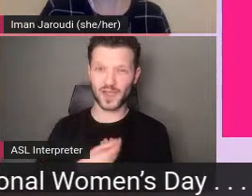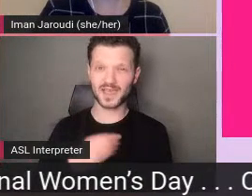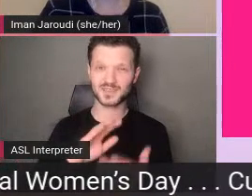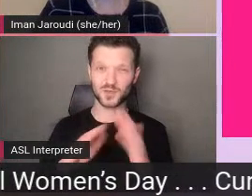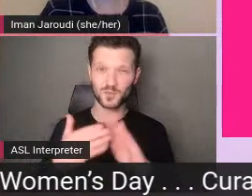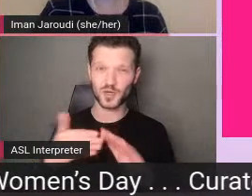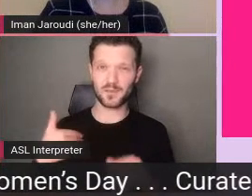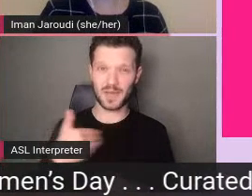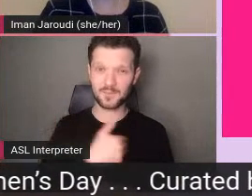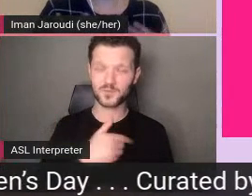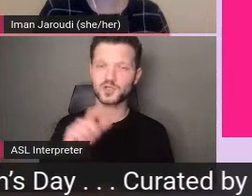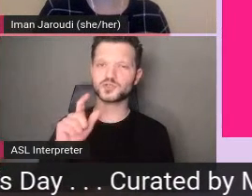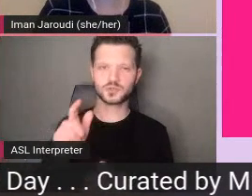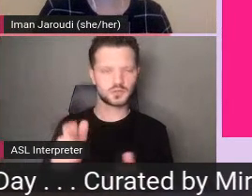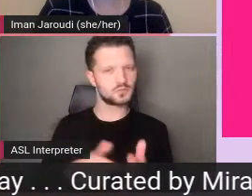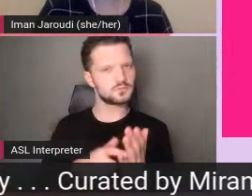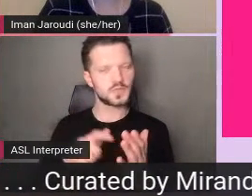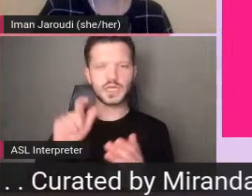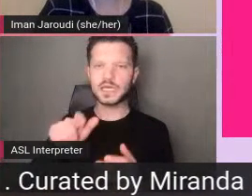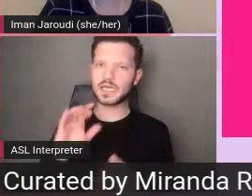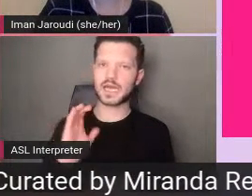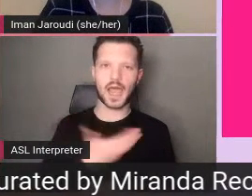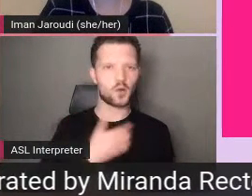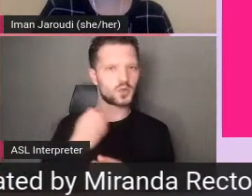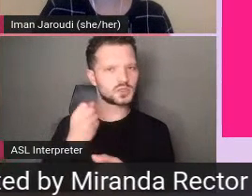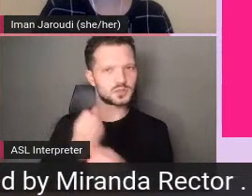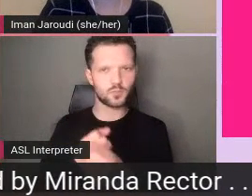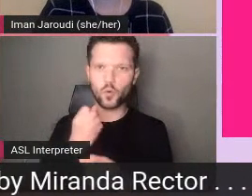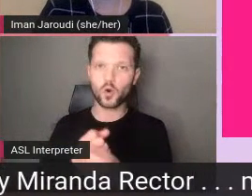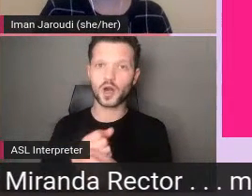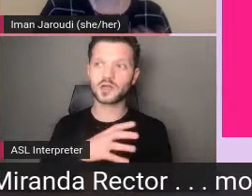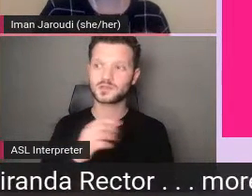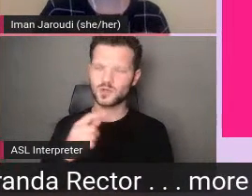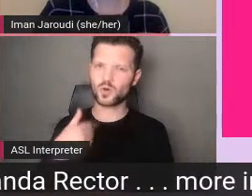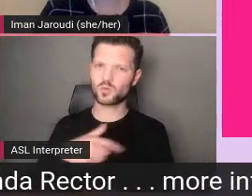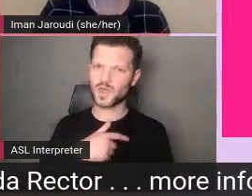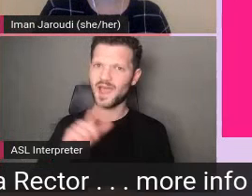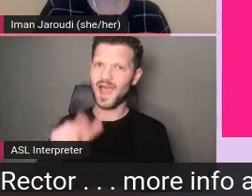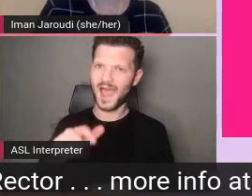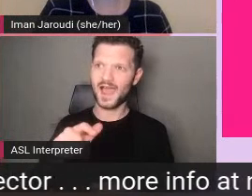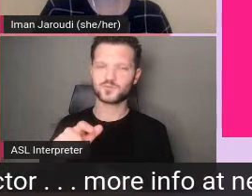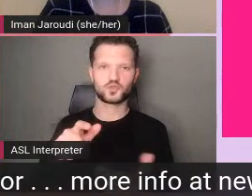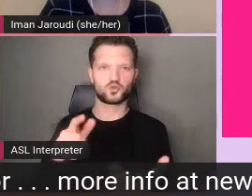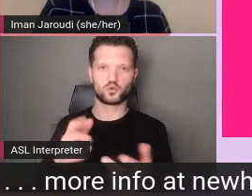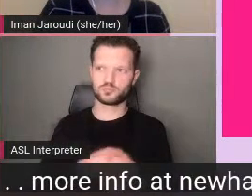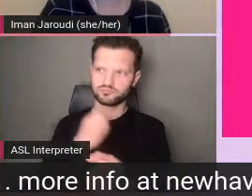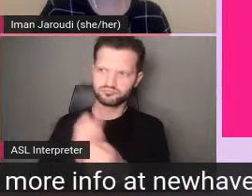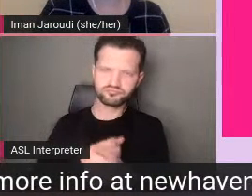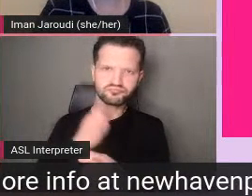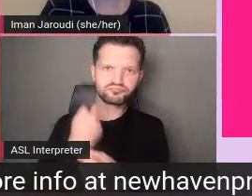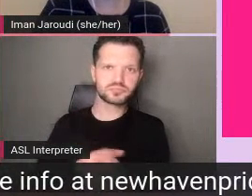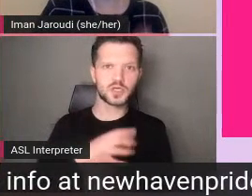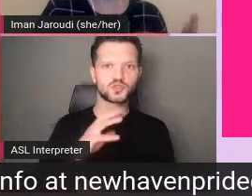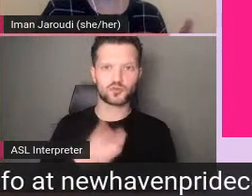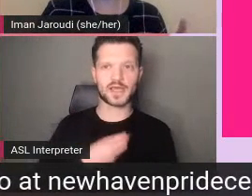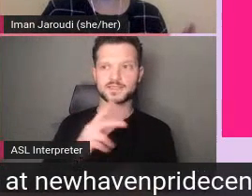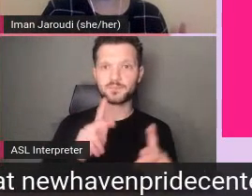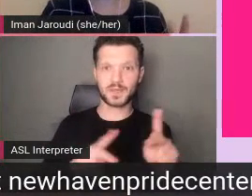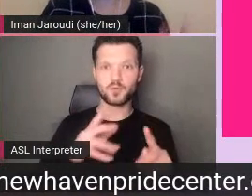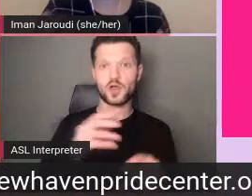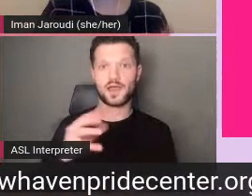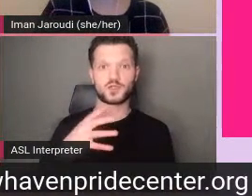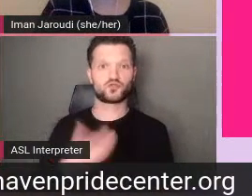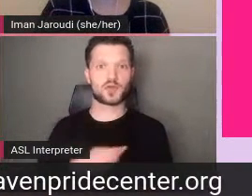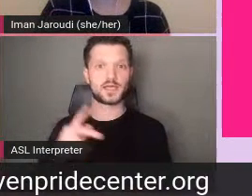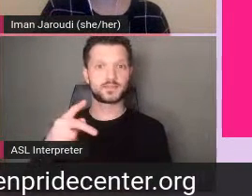standing up for trans voices, and especially standing up for trans women of color, is necessary to their survival and well-being. It's my hope